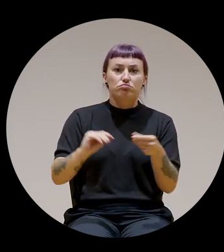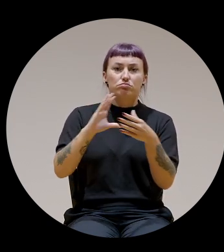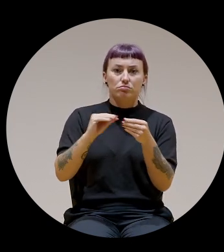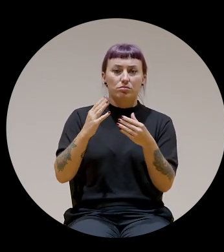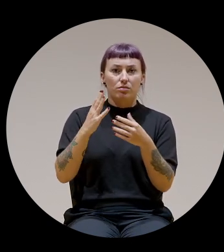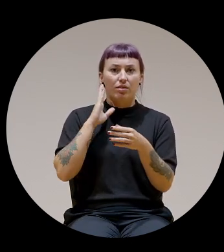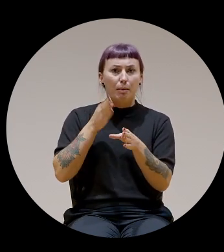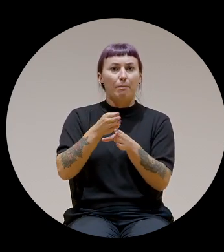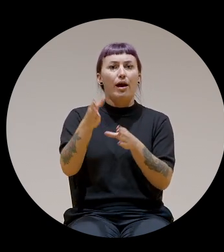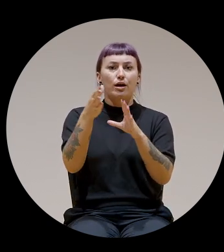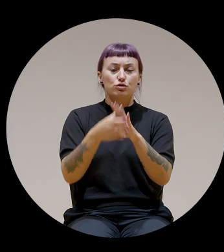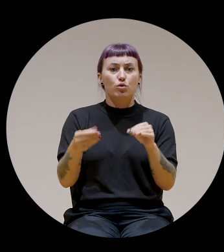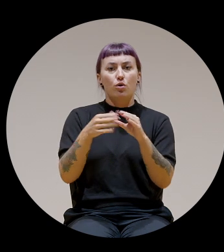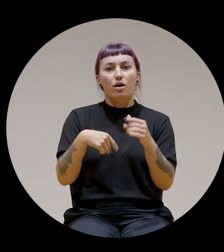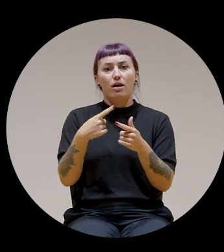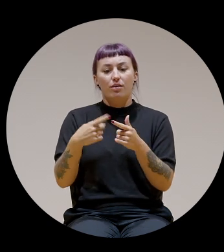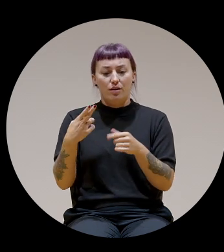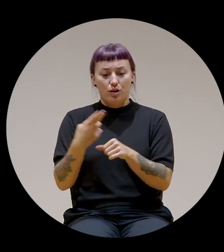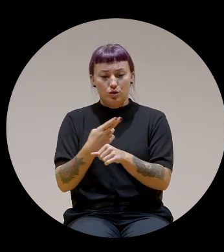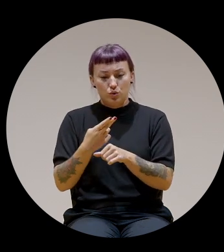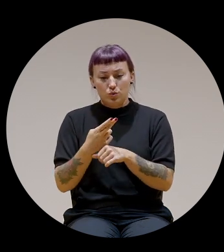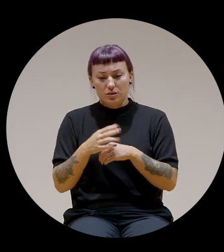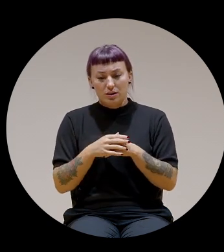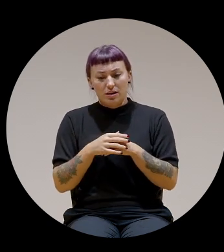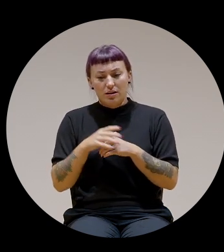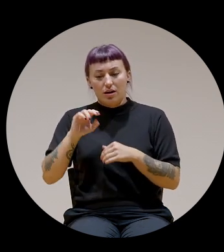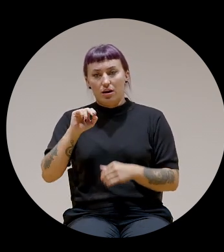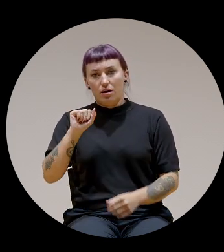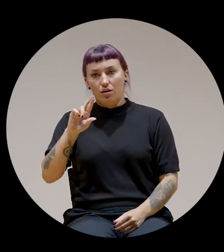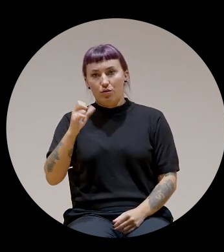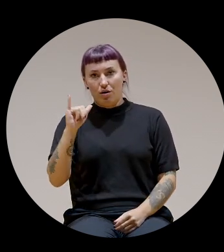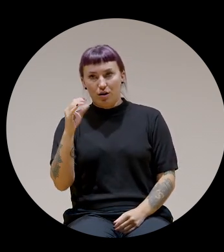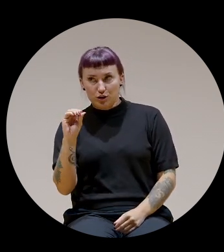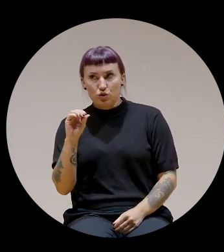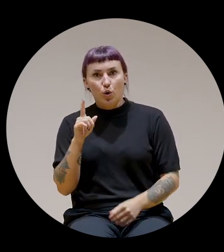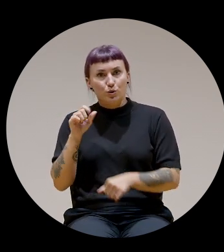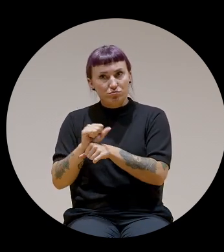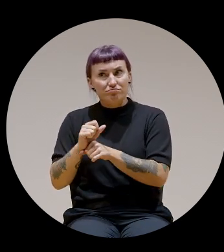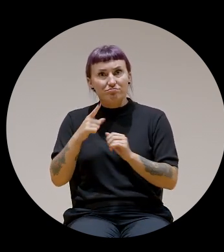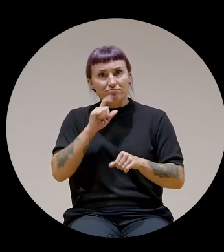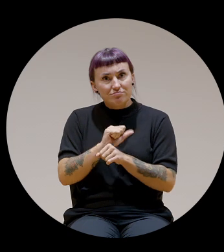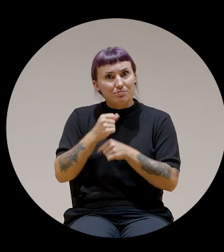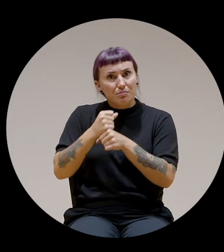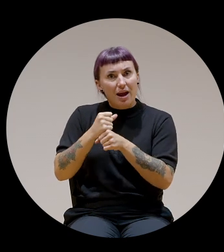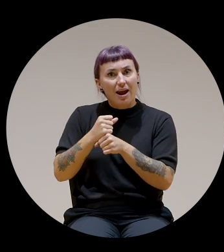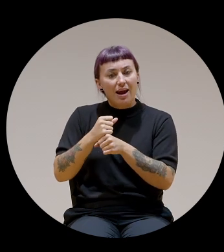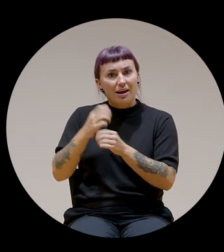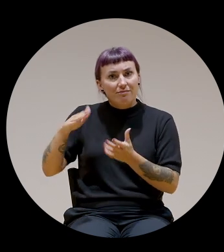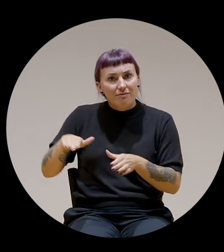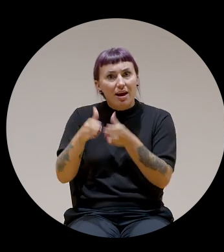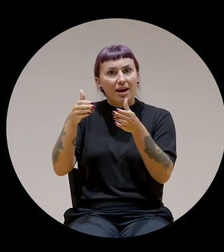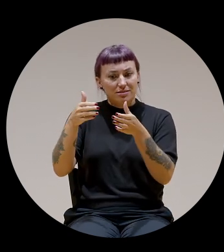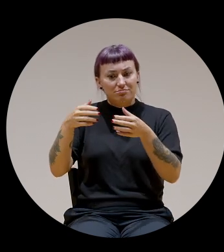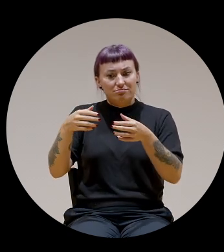the main story, and then using Naranjo's work to kind of show, look, Native people really did make vases and continue to make